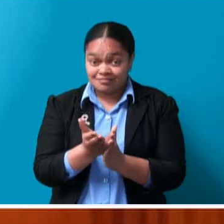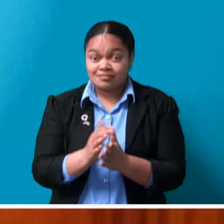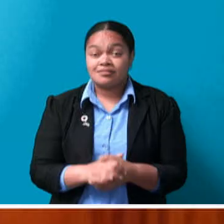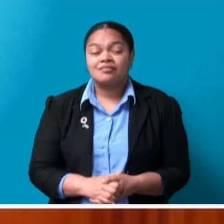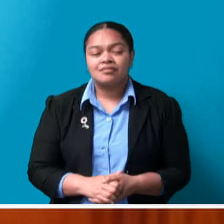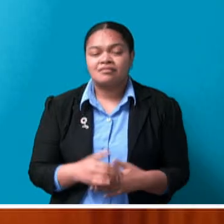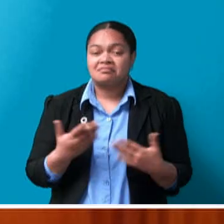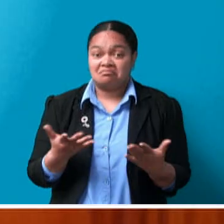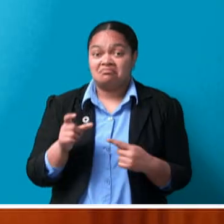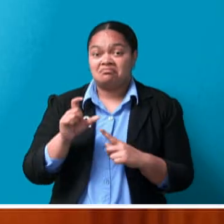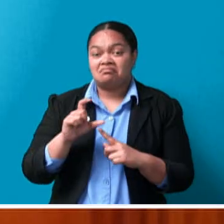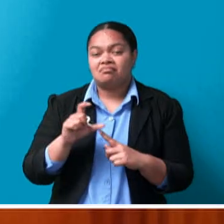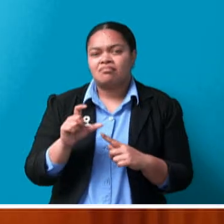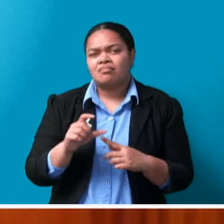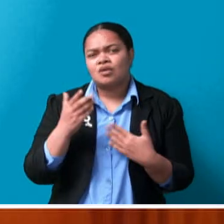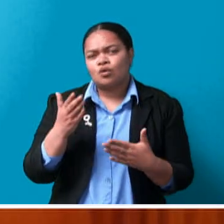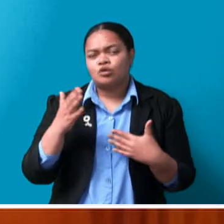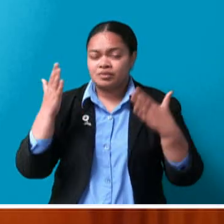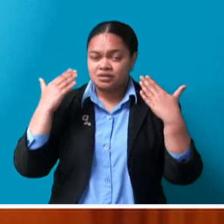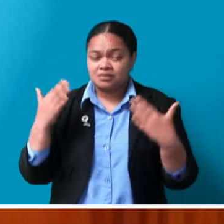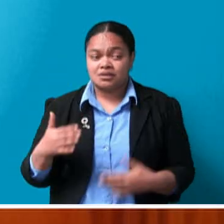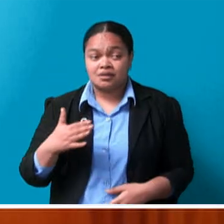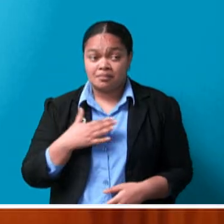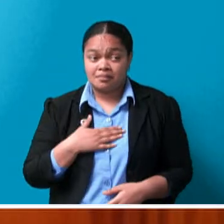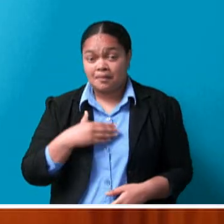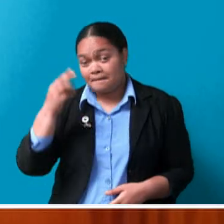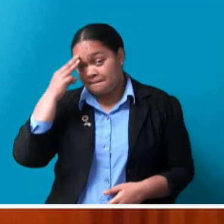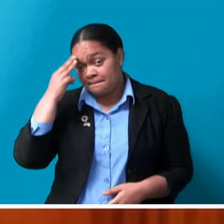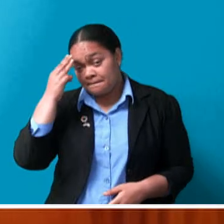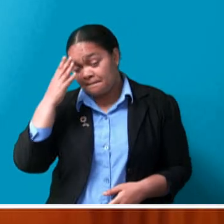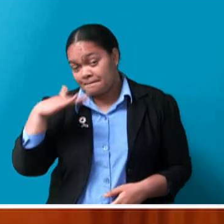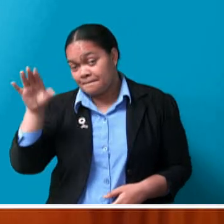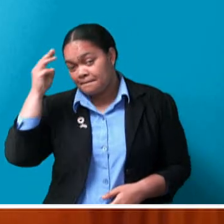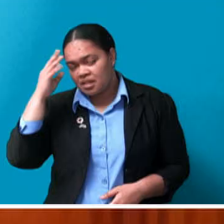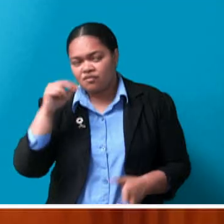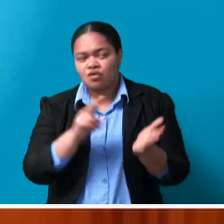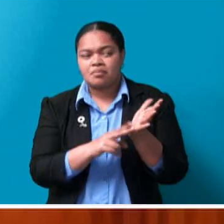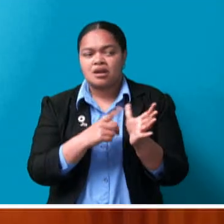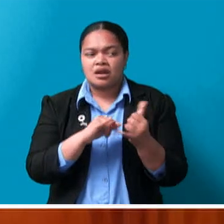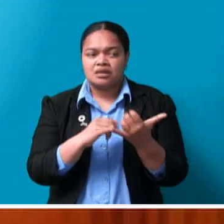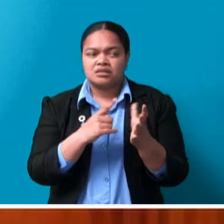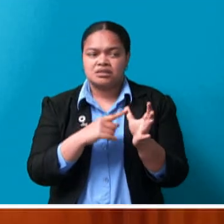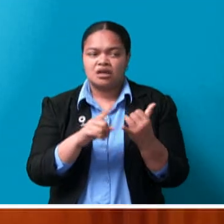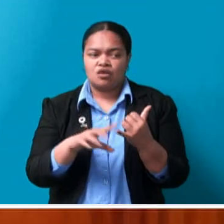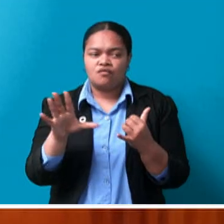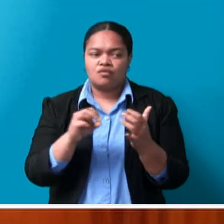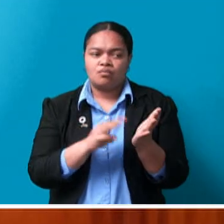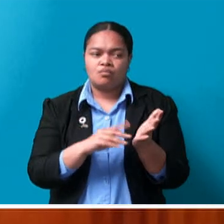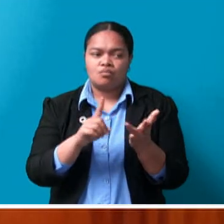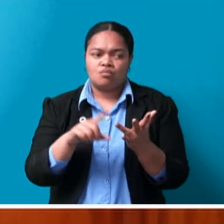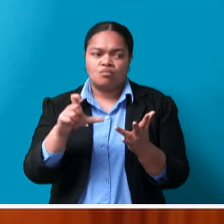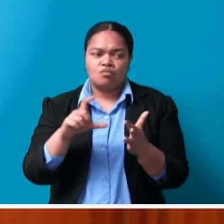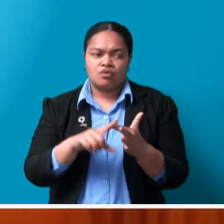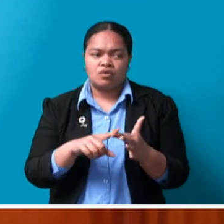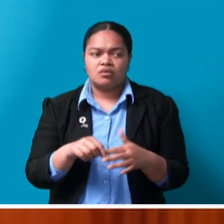captain. Honorable Speaker, my mother's mother is from Nassau in Moade, and the Matangali Chafau,